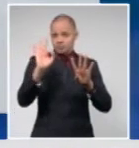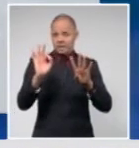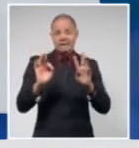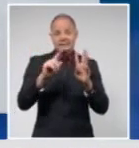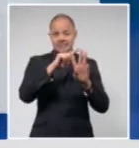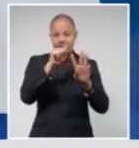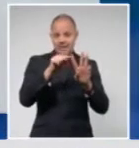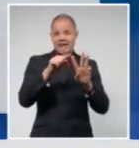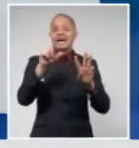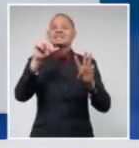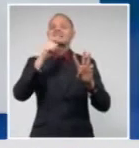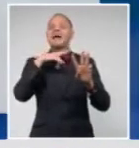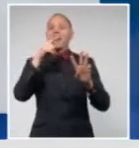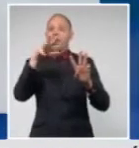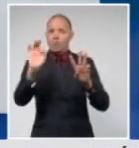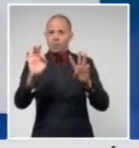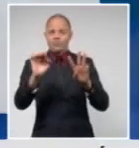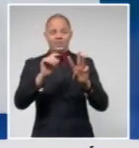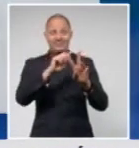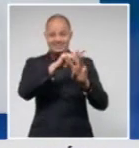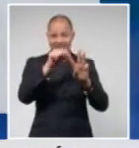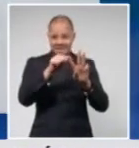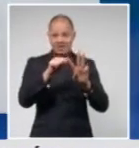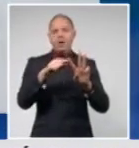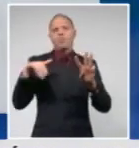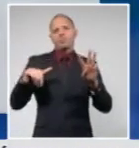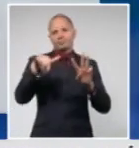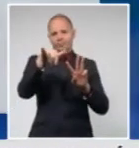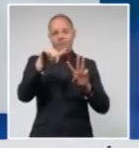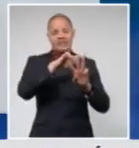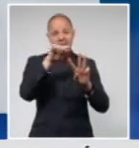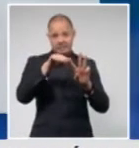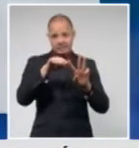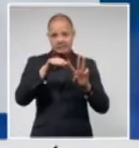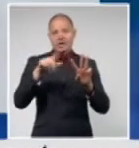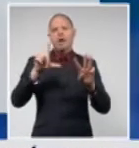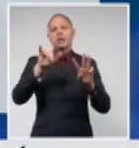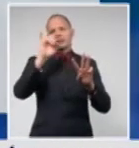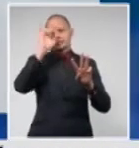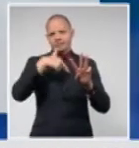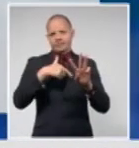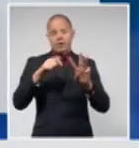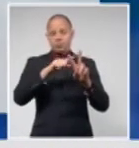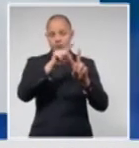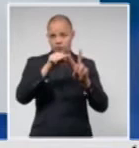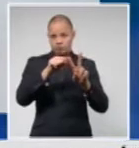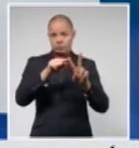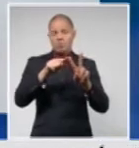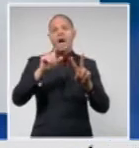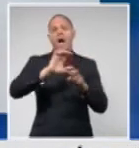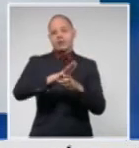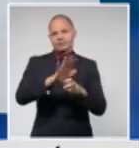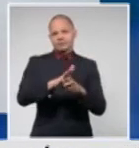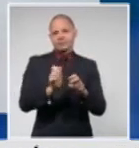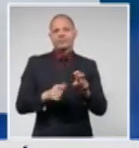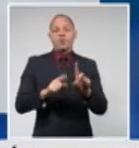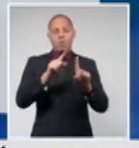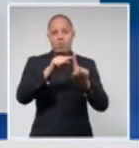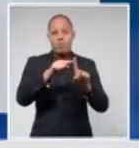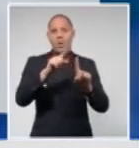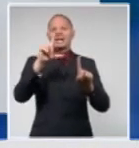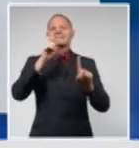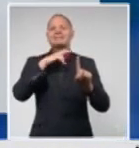Naranjo 2, Cerro 1, and Plaza de la Revolución with 2 cases. The